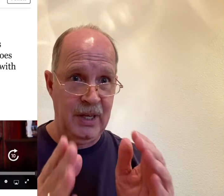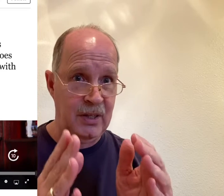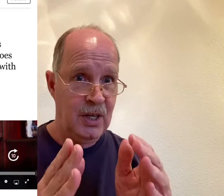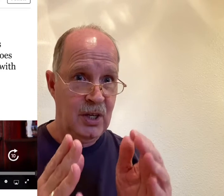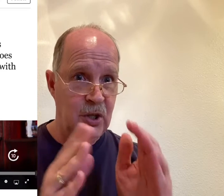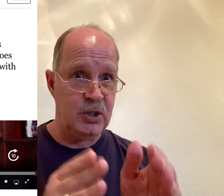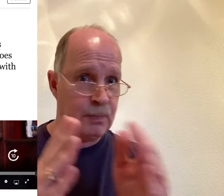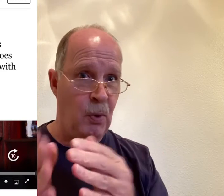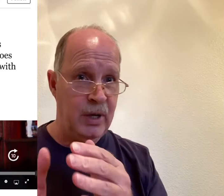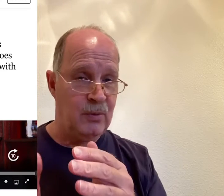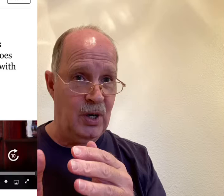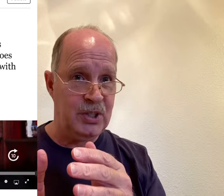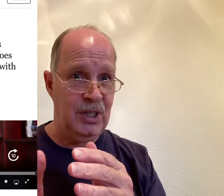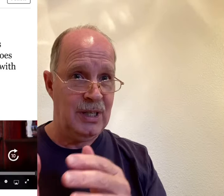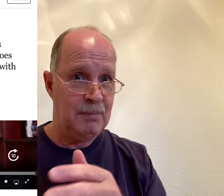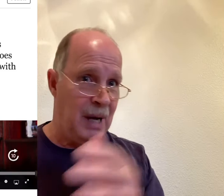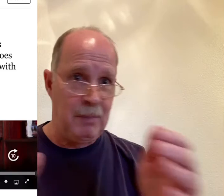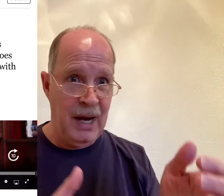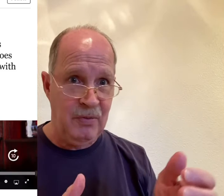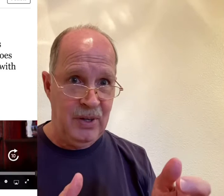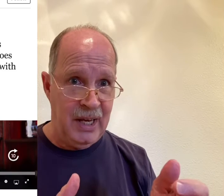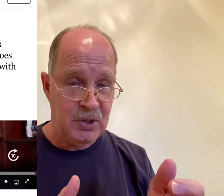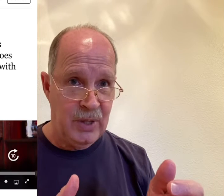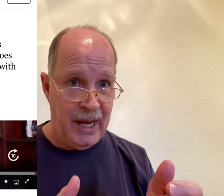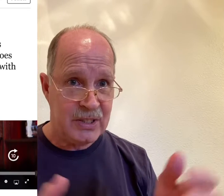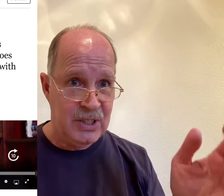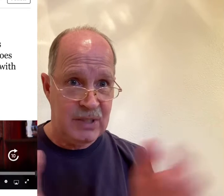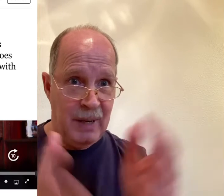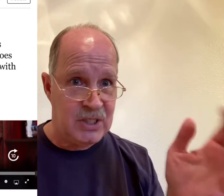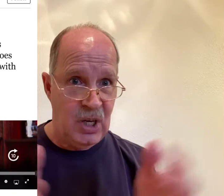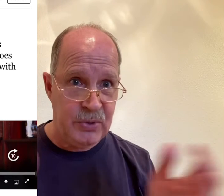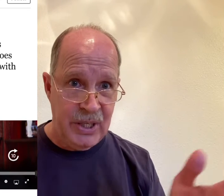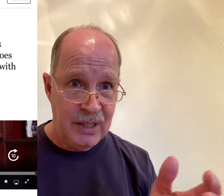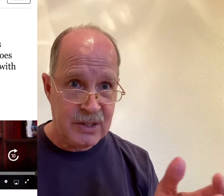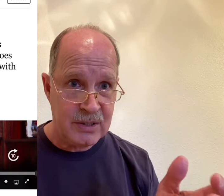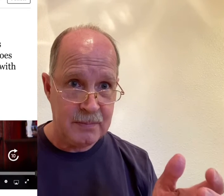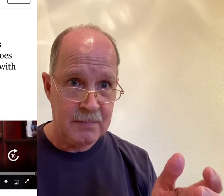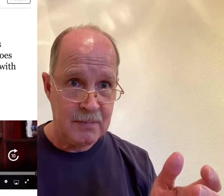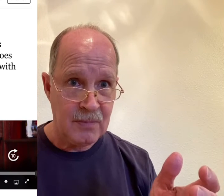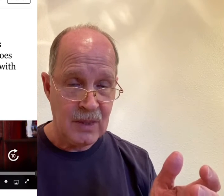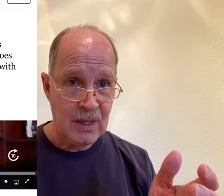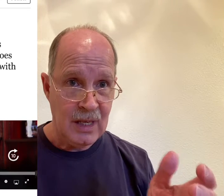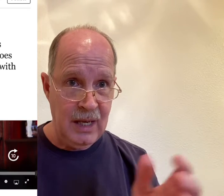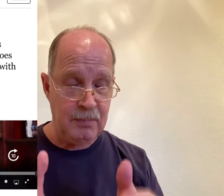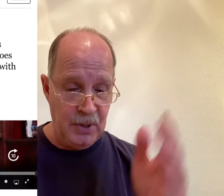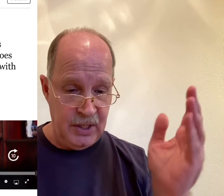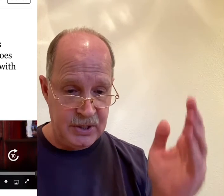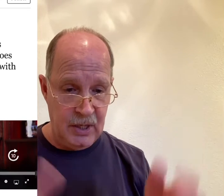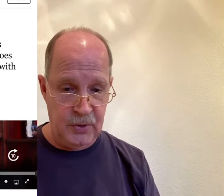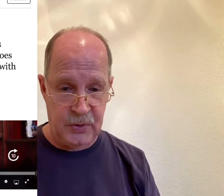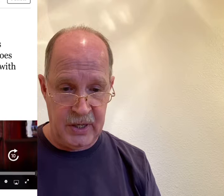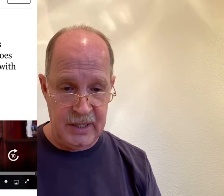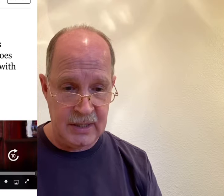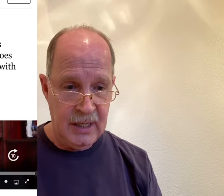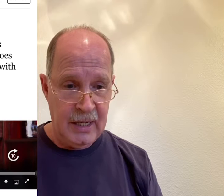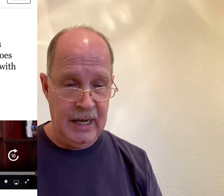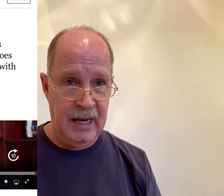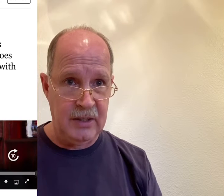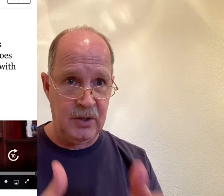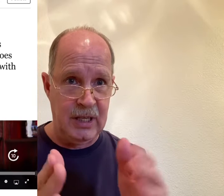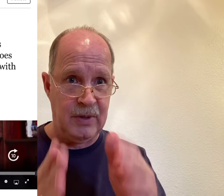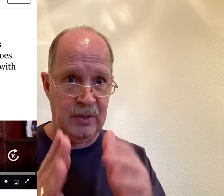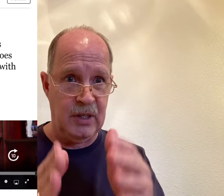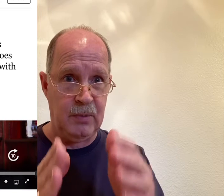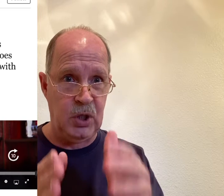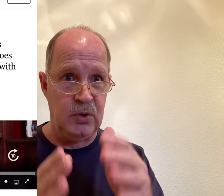and then you're supporting Russia by buying their natural gas. This makes no sense. And plus other things, and